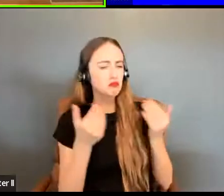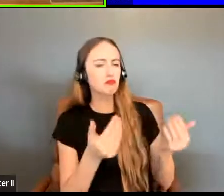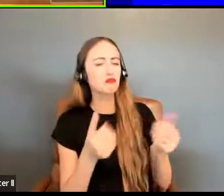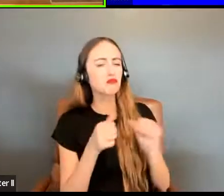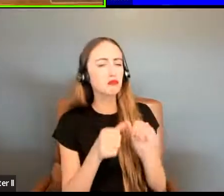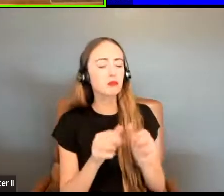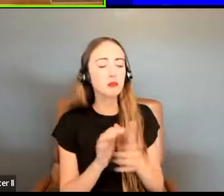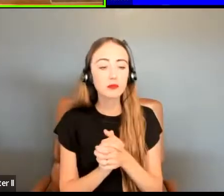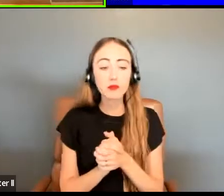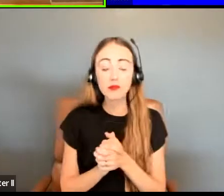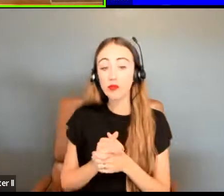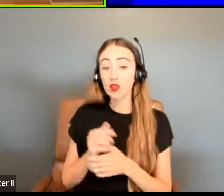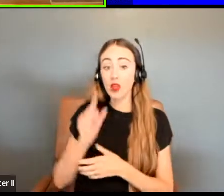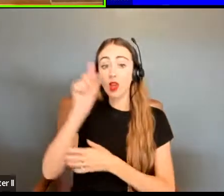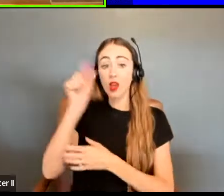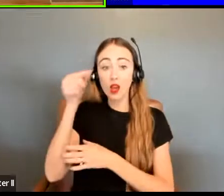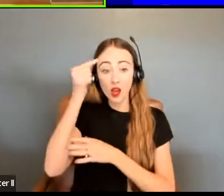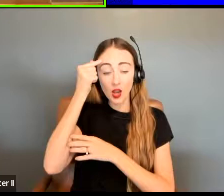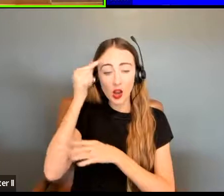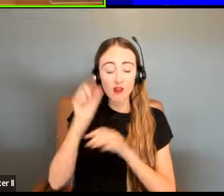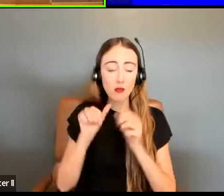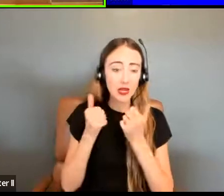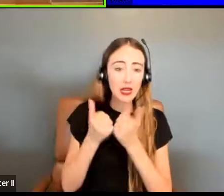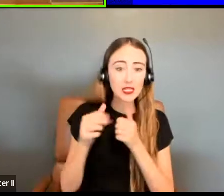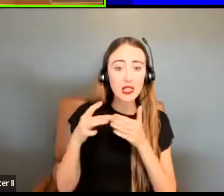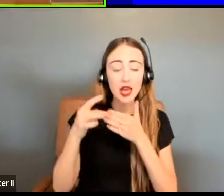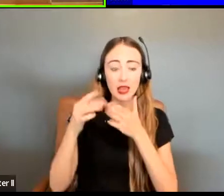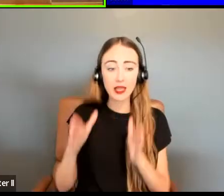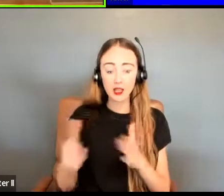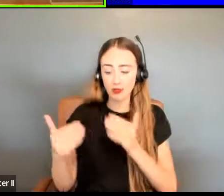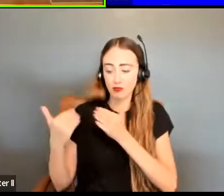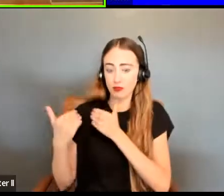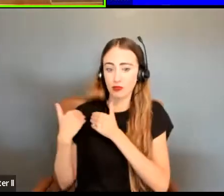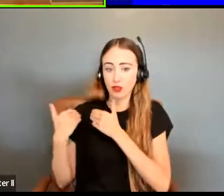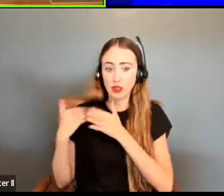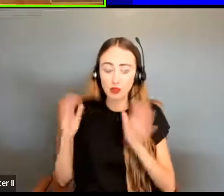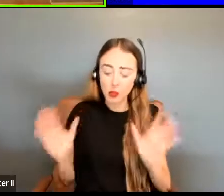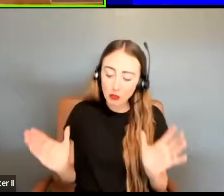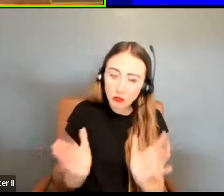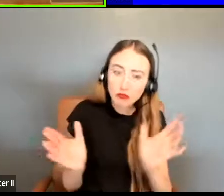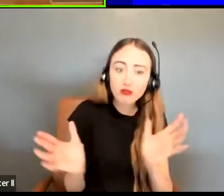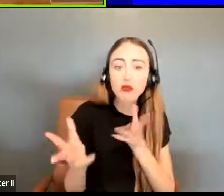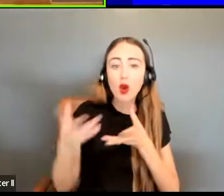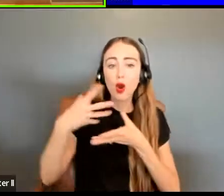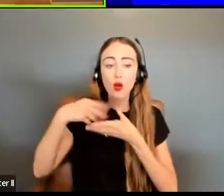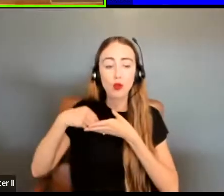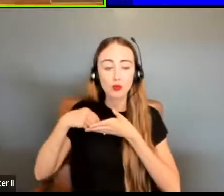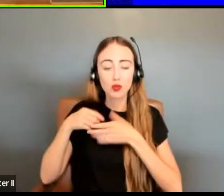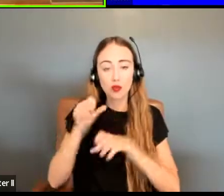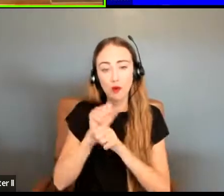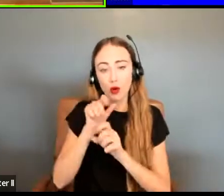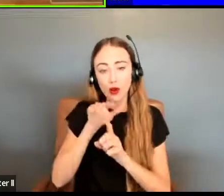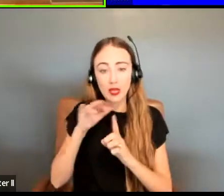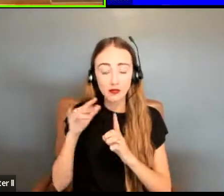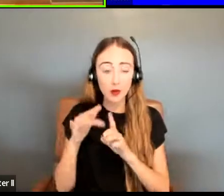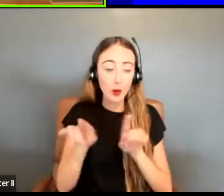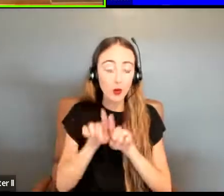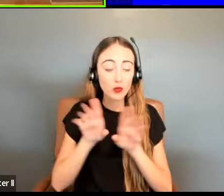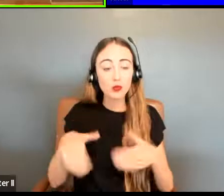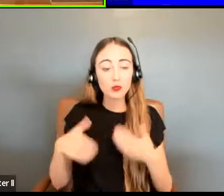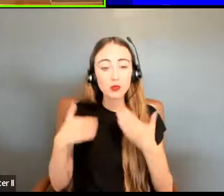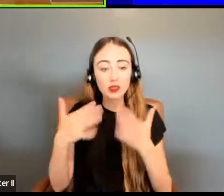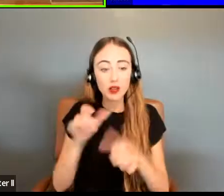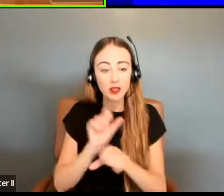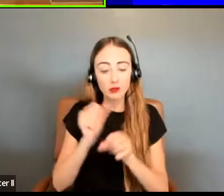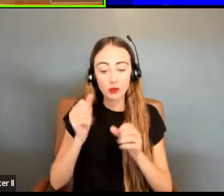you. Holding government agencies and leaders accountable for fostering an inclusive work environment and providing